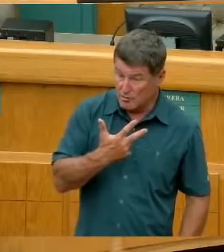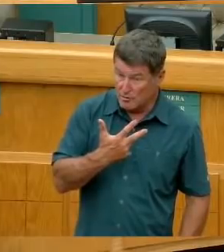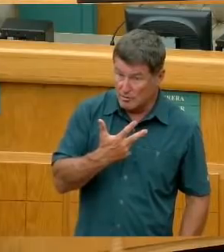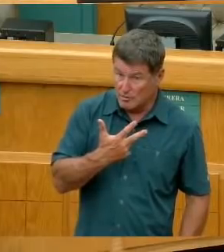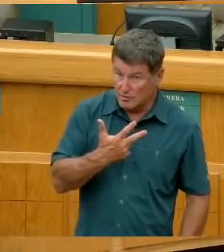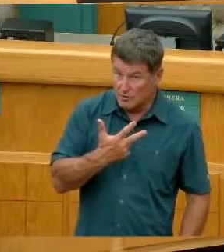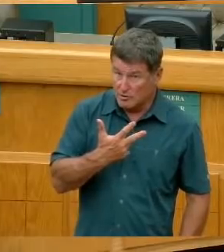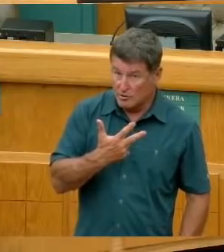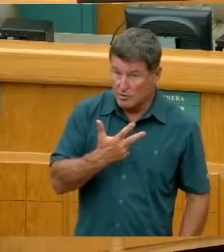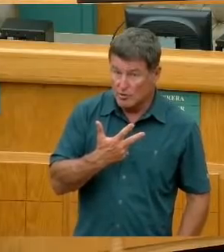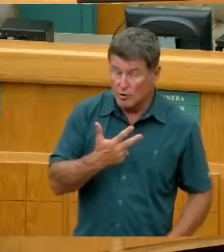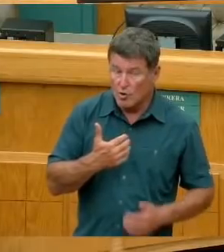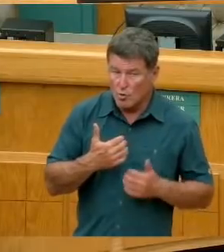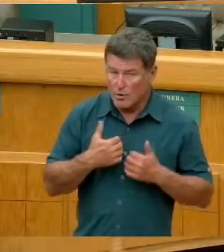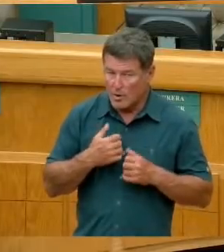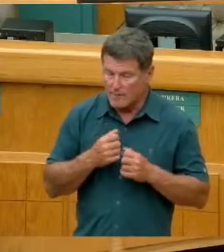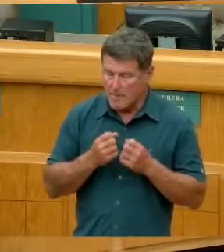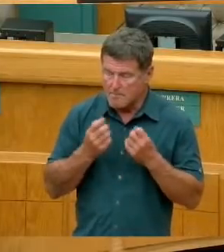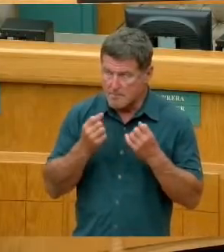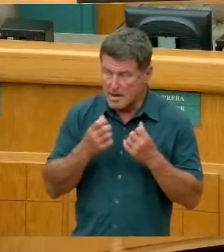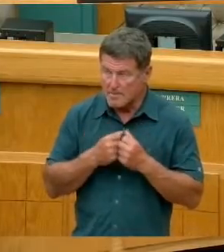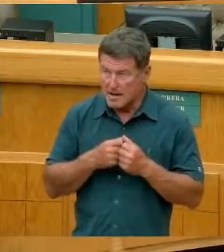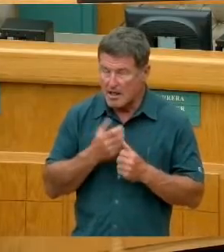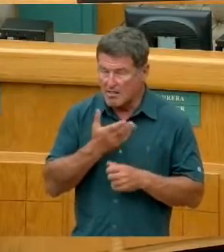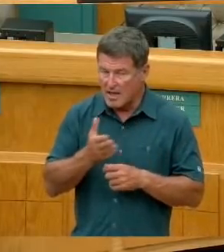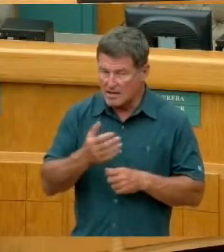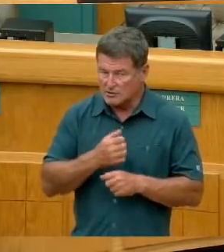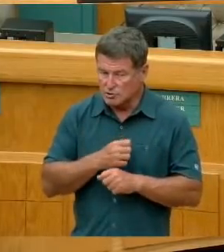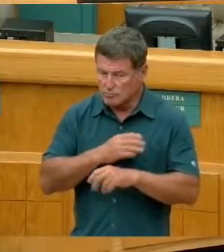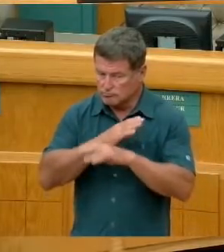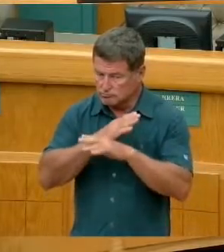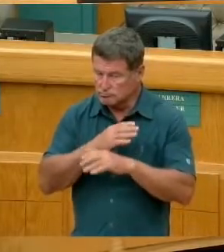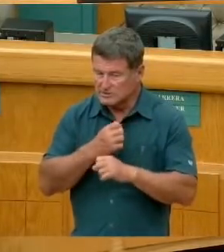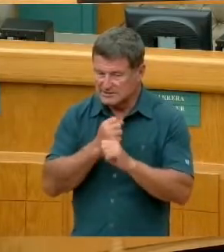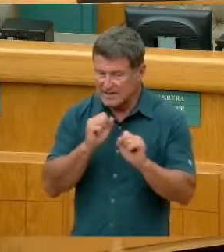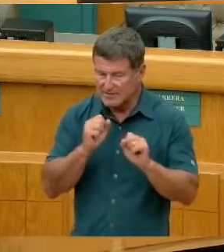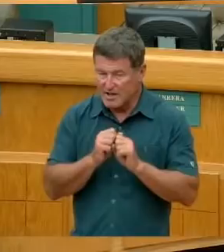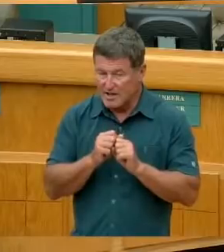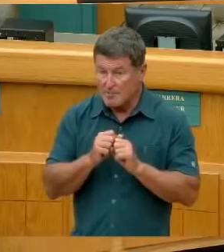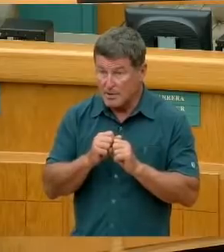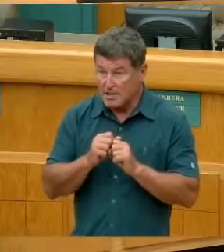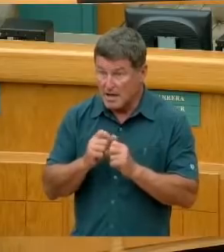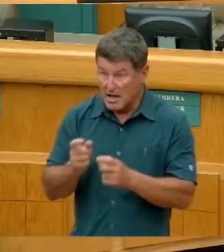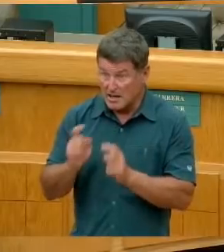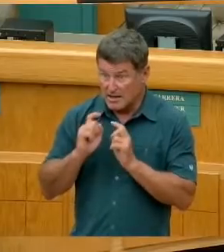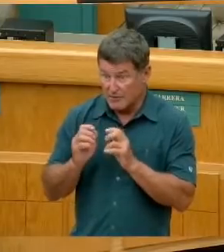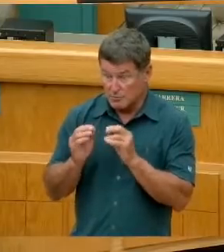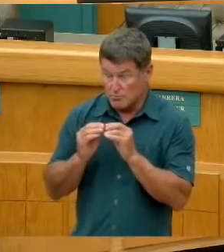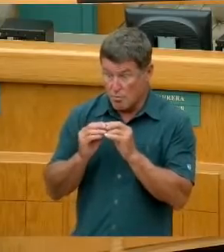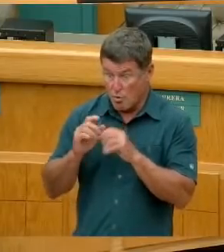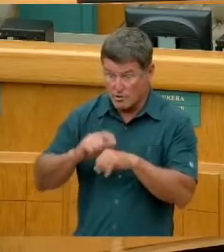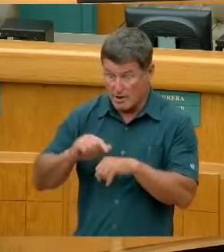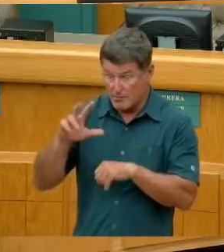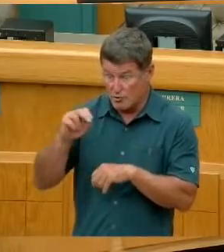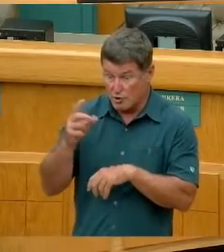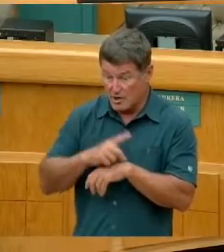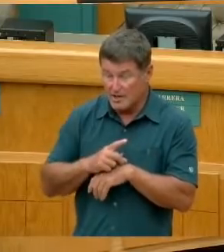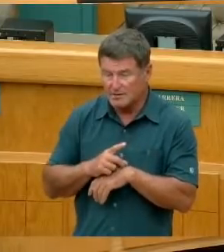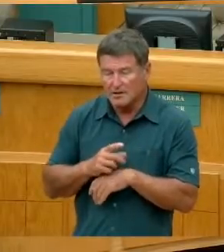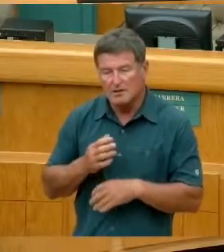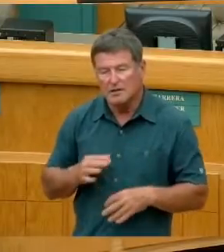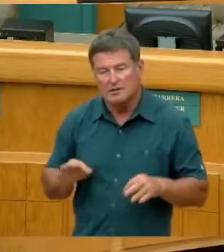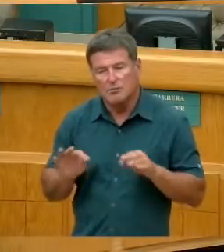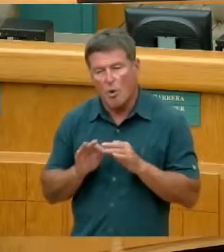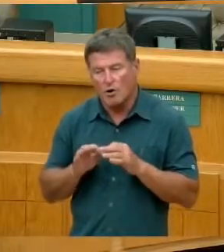3rd, and we're going to have a ton of safety precautions. But I think the extra 30 days is warranted given